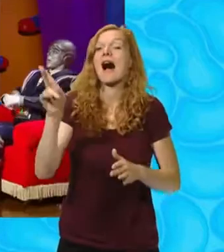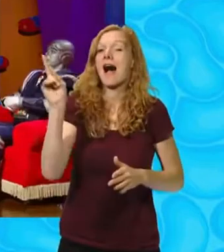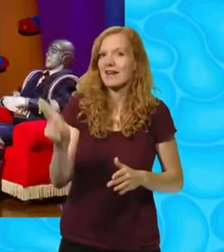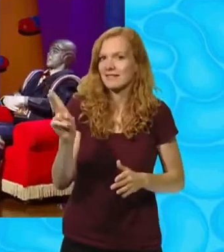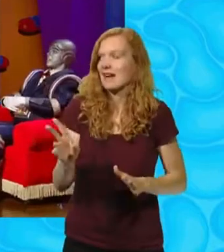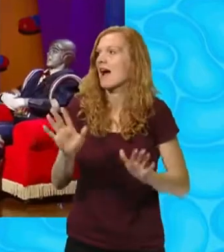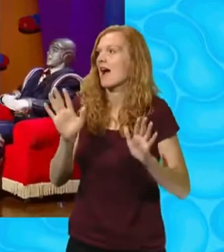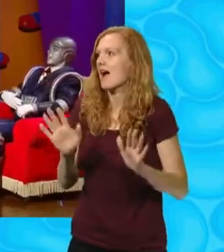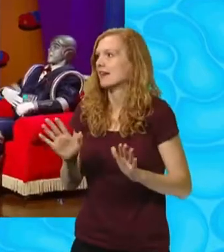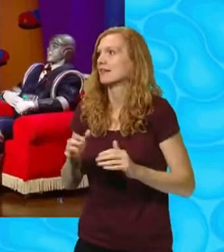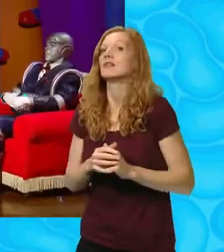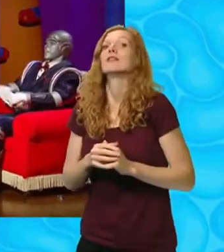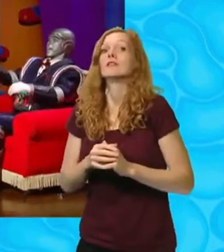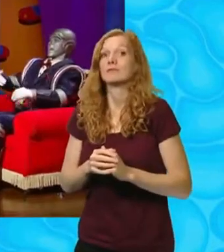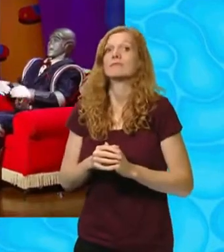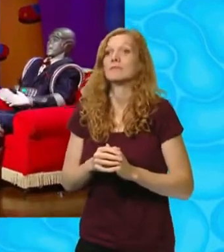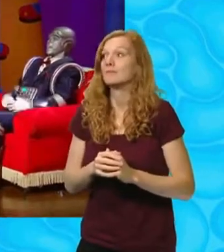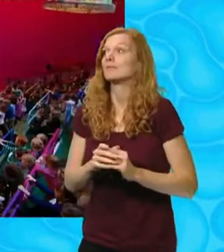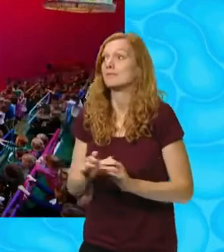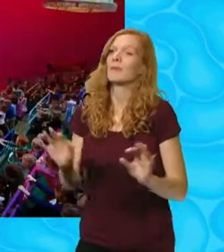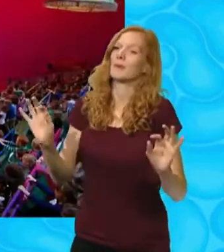again. Oh, right. Hit. Hit it.